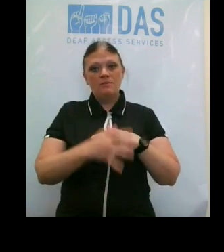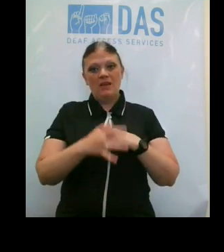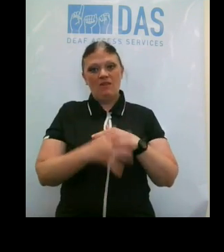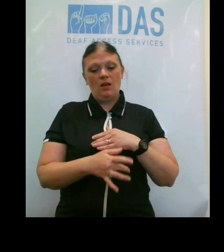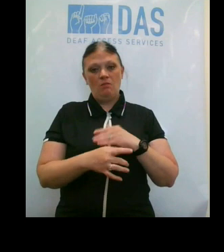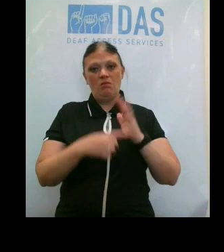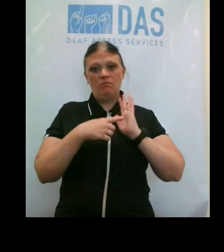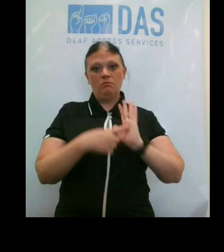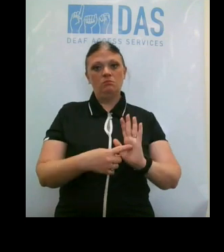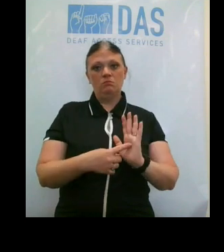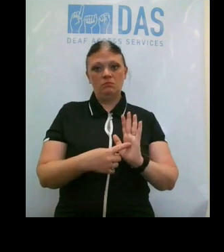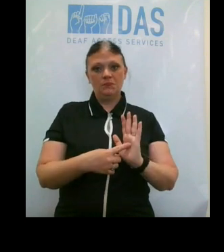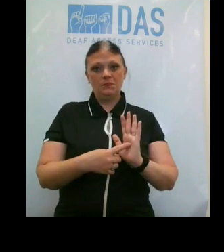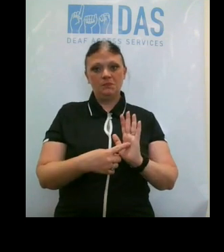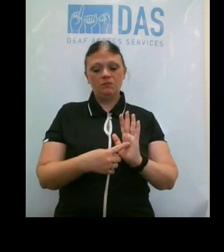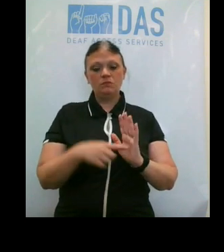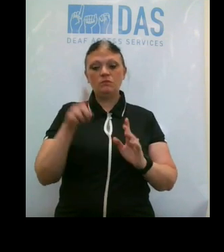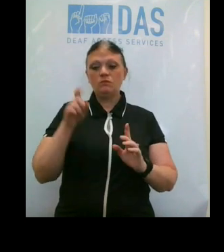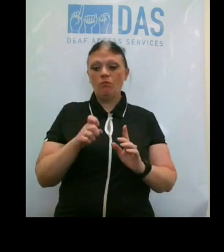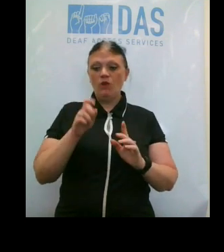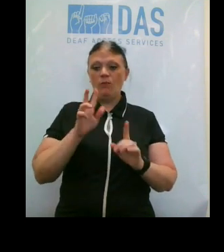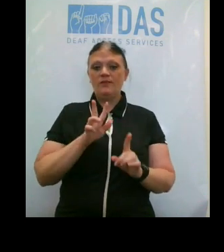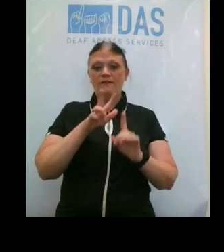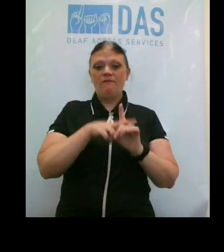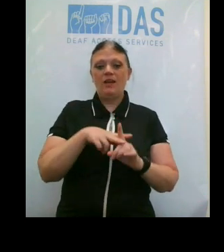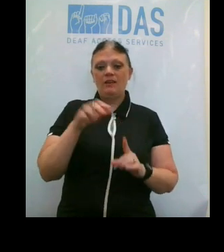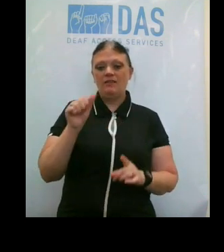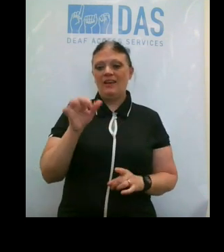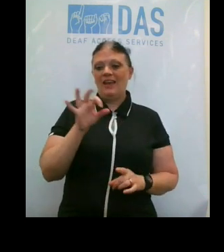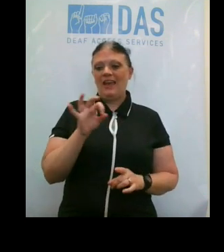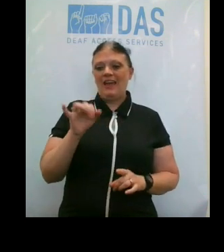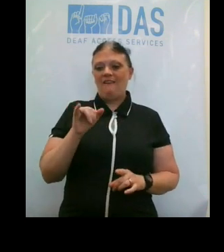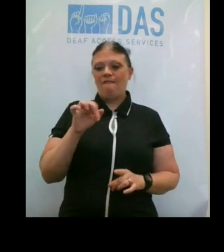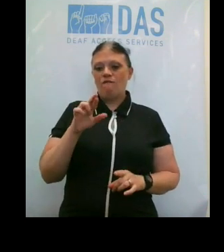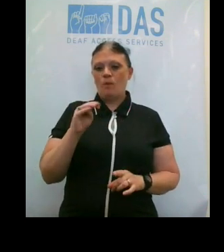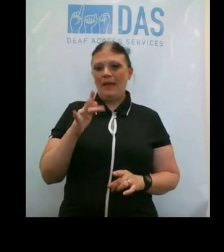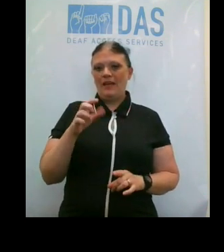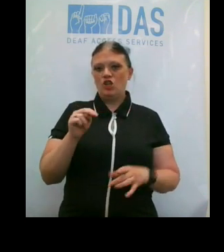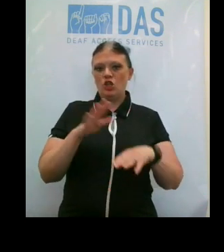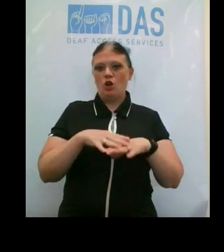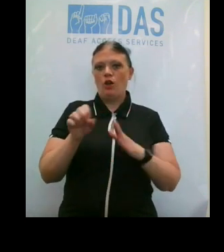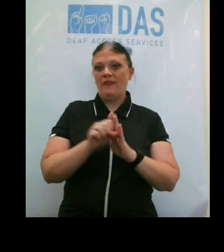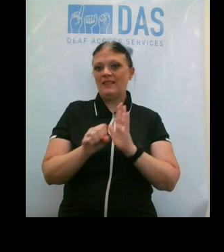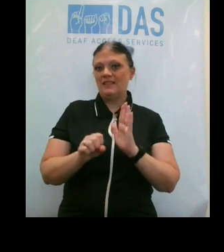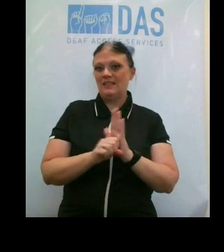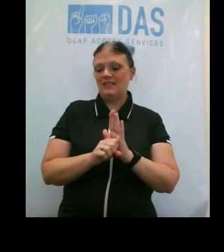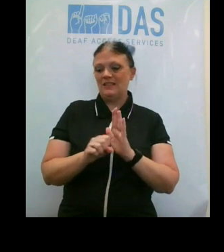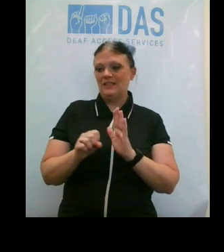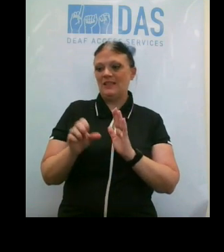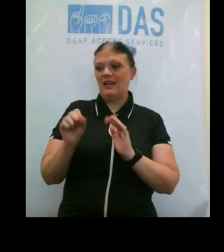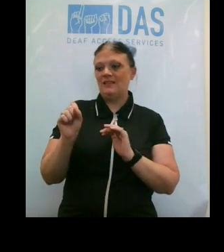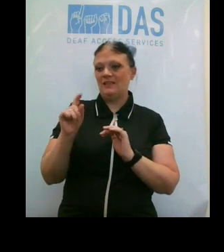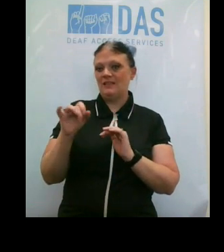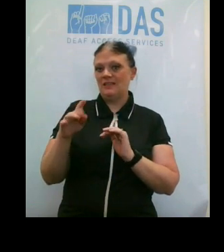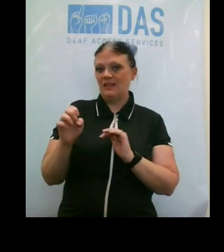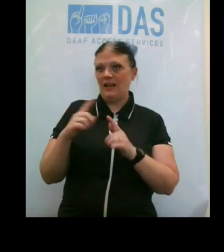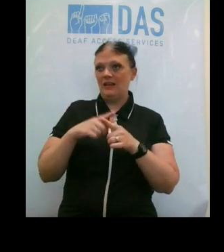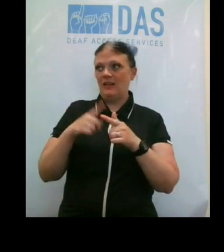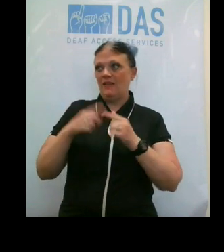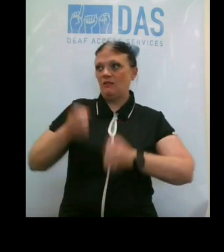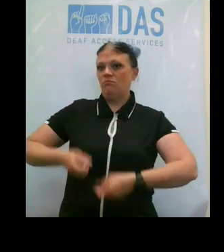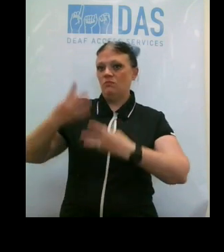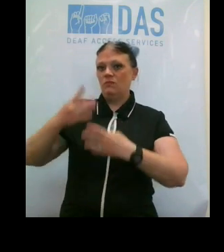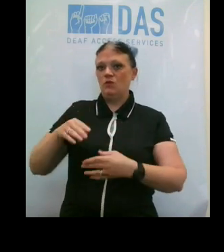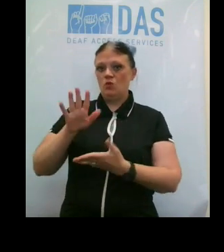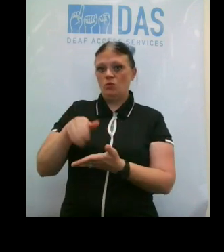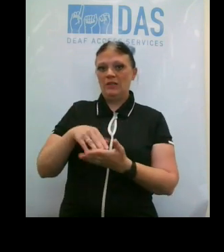need to file the affirmation on the state site. It then goes into a central database that we get access to,